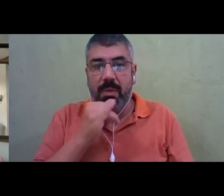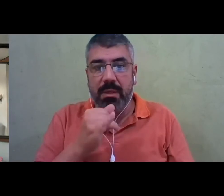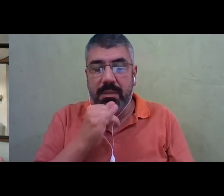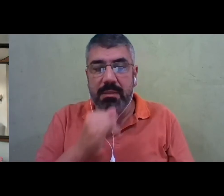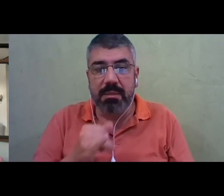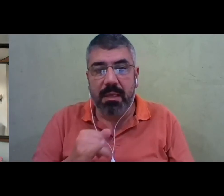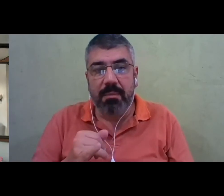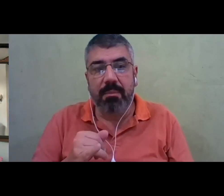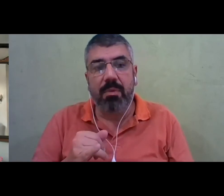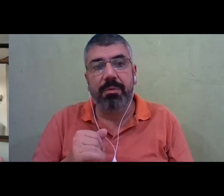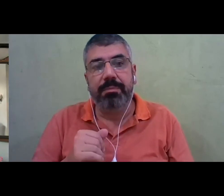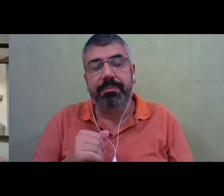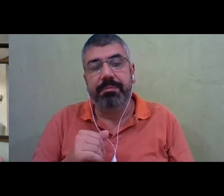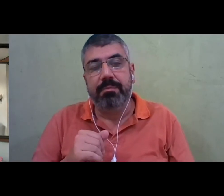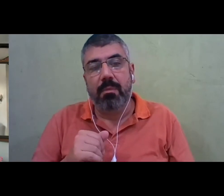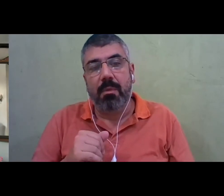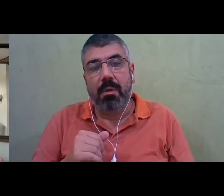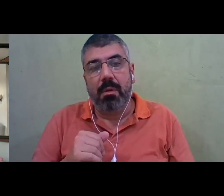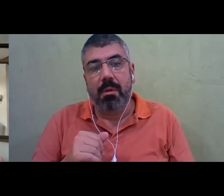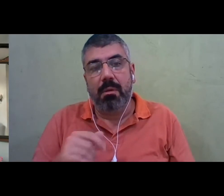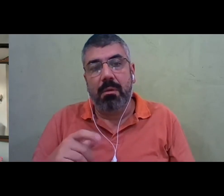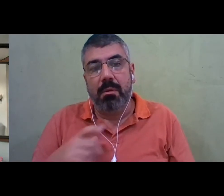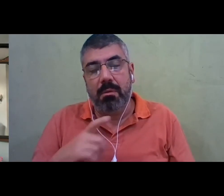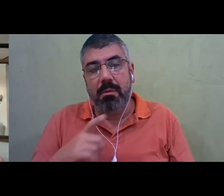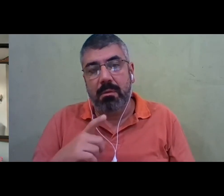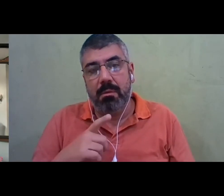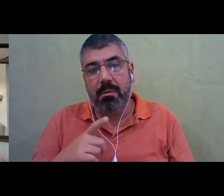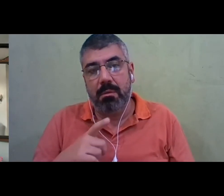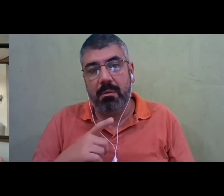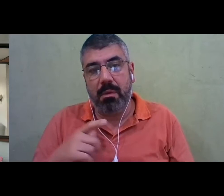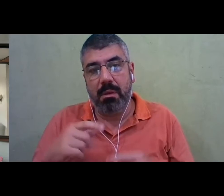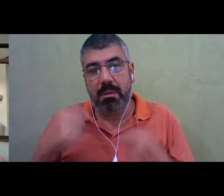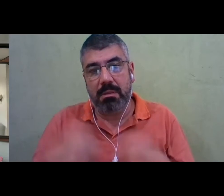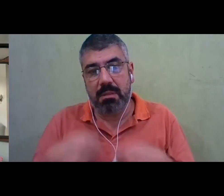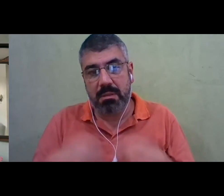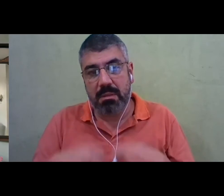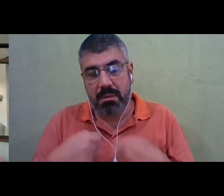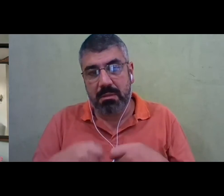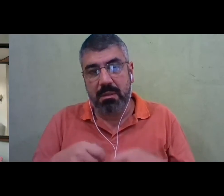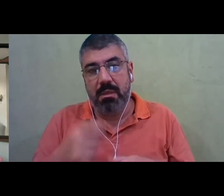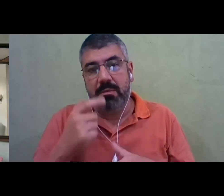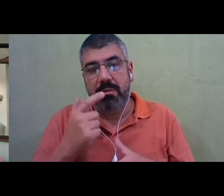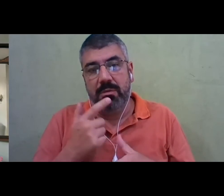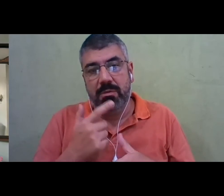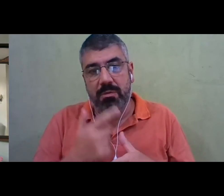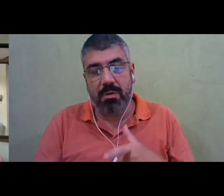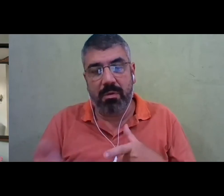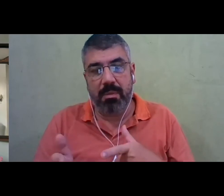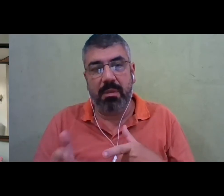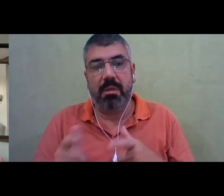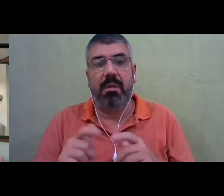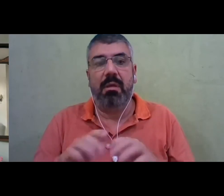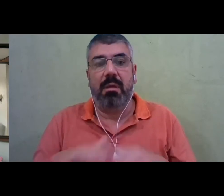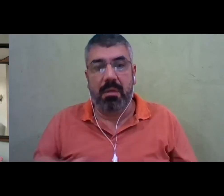relation, where people's needs are being fulfilled by exchange, and that's got a certain